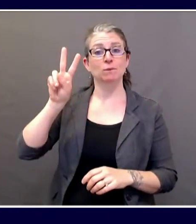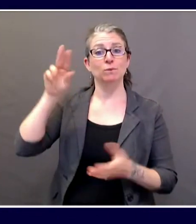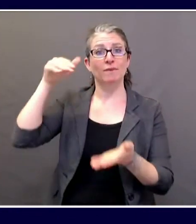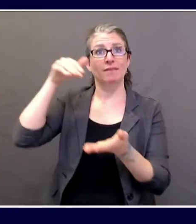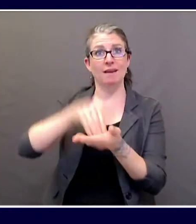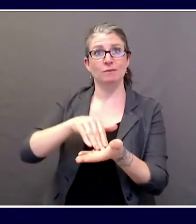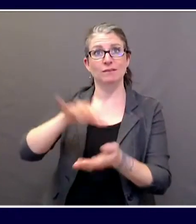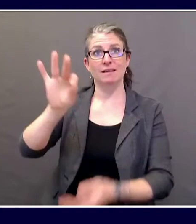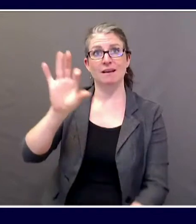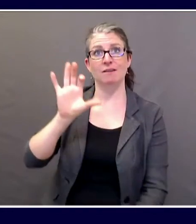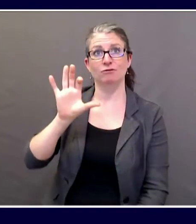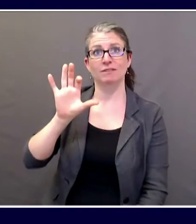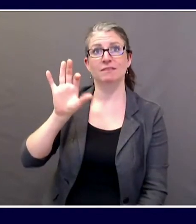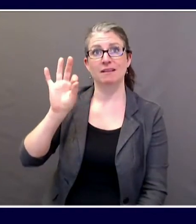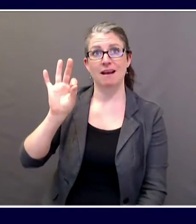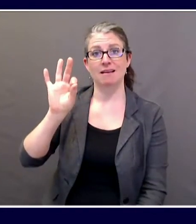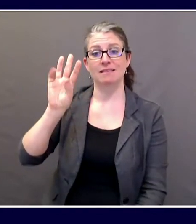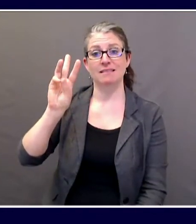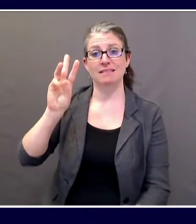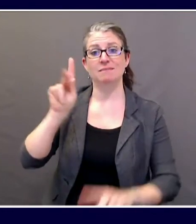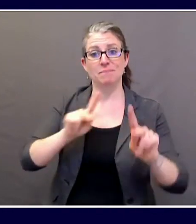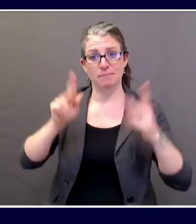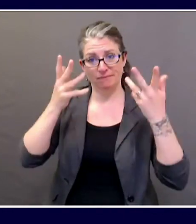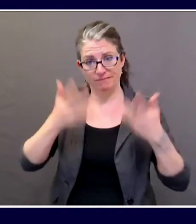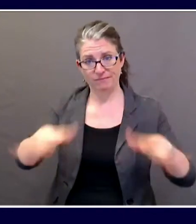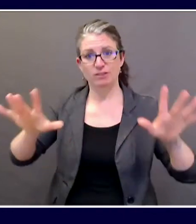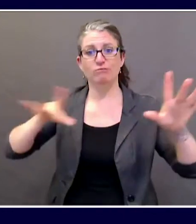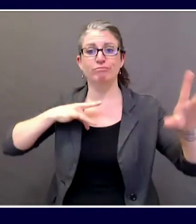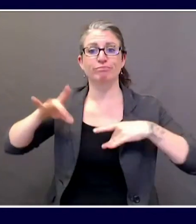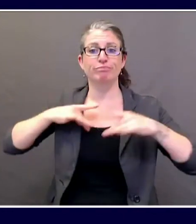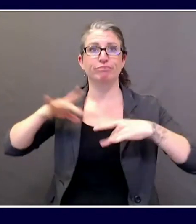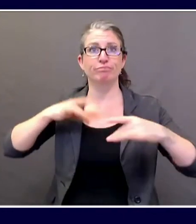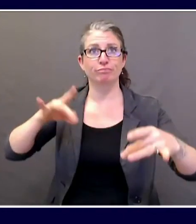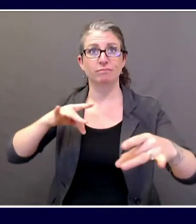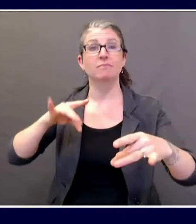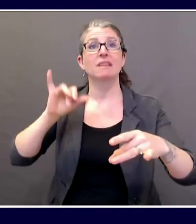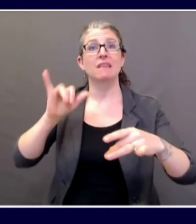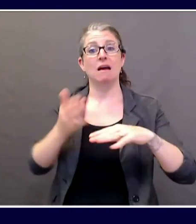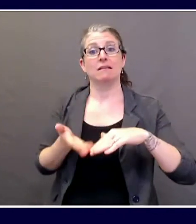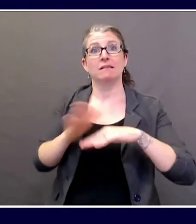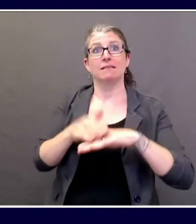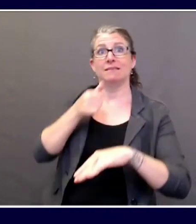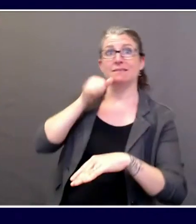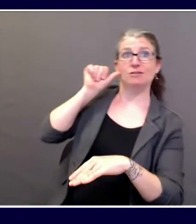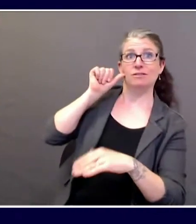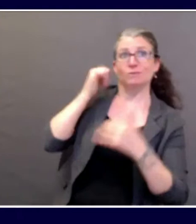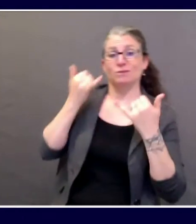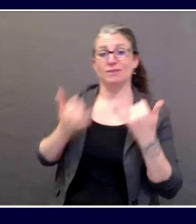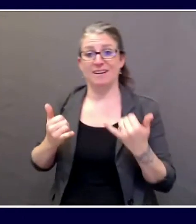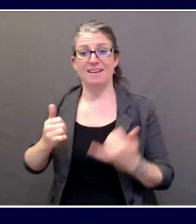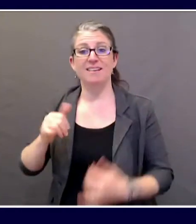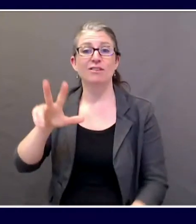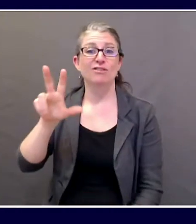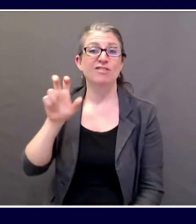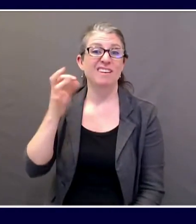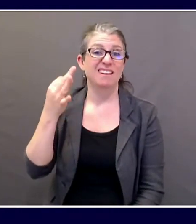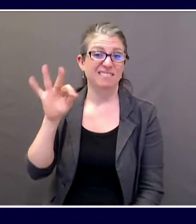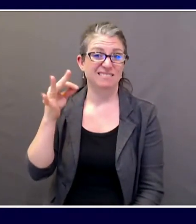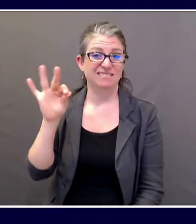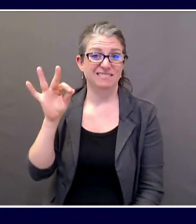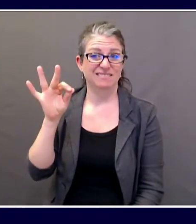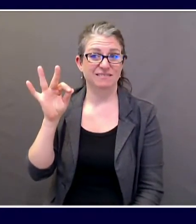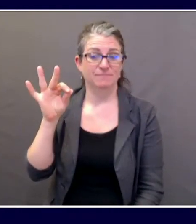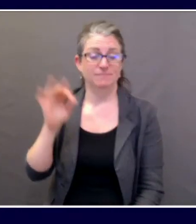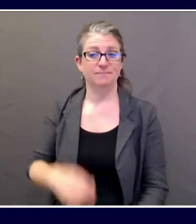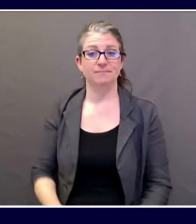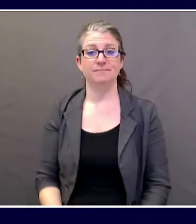52,996 cases of COVID-19, an increase of 319 cases since yesterday.